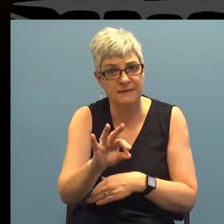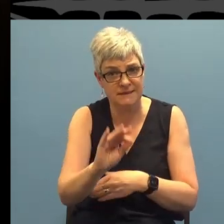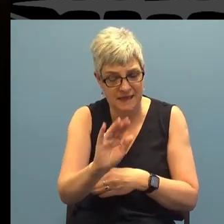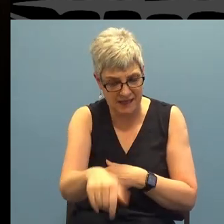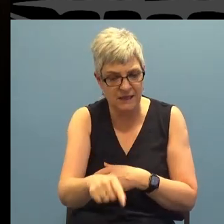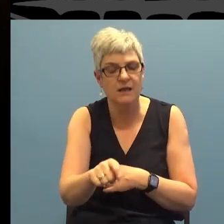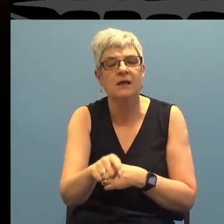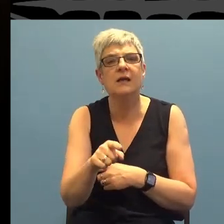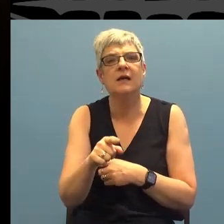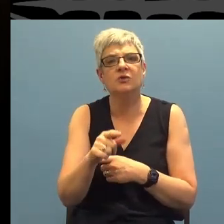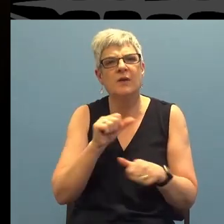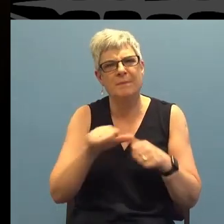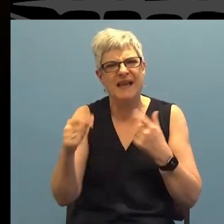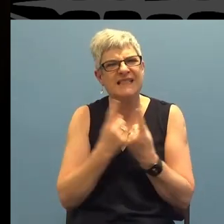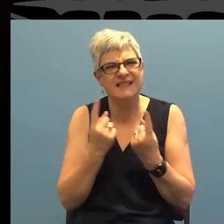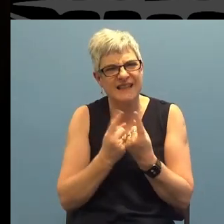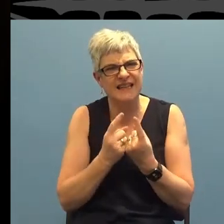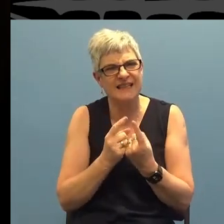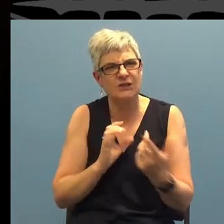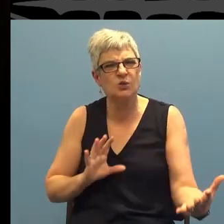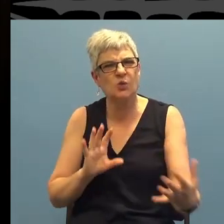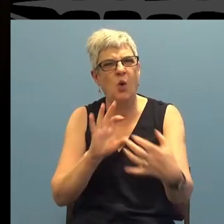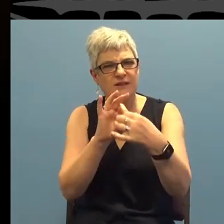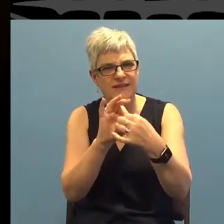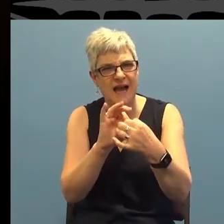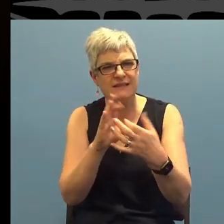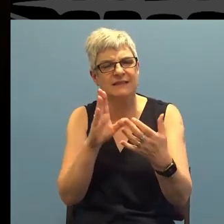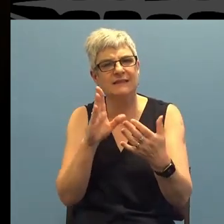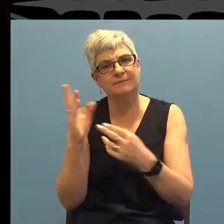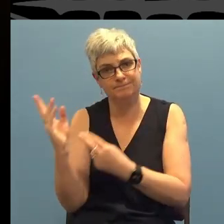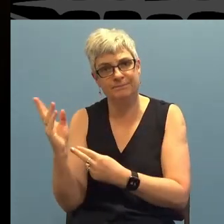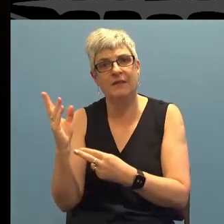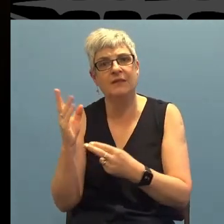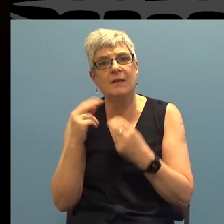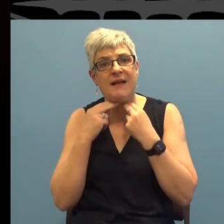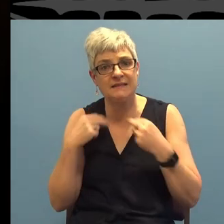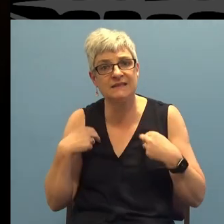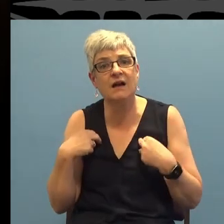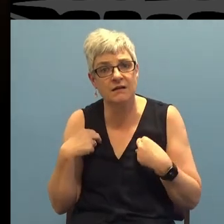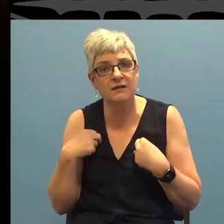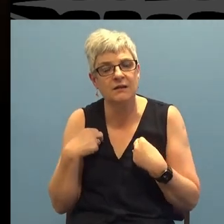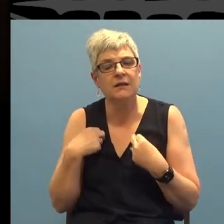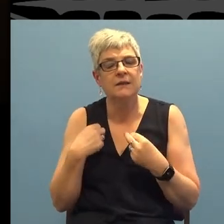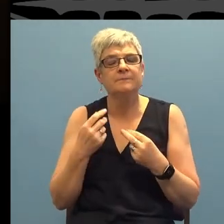otherwise the best thing to do is simply contact me at the manse, either email me,